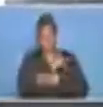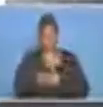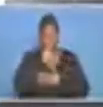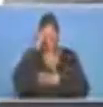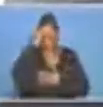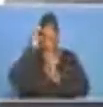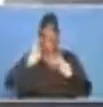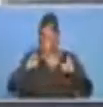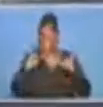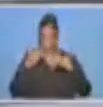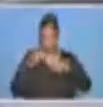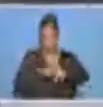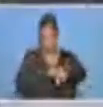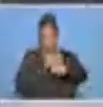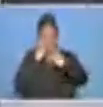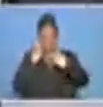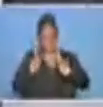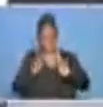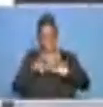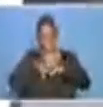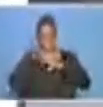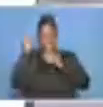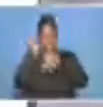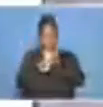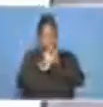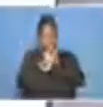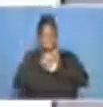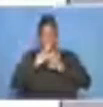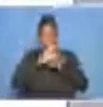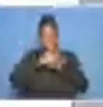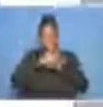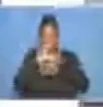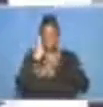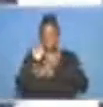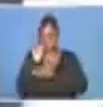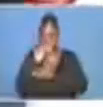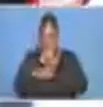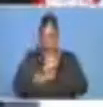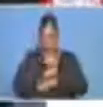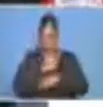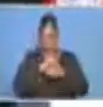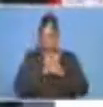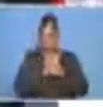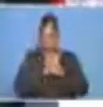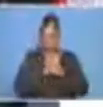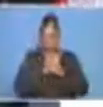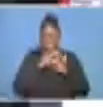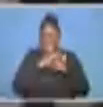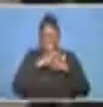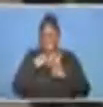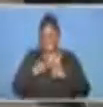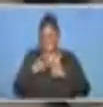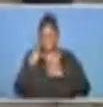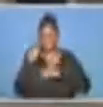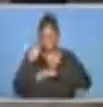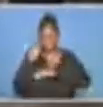the deceased had been on bail, but confirmed he was in his mid-20s and that rigor mortis had already set in. The murder comes days after